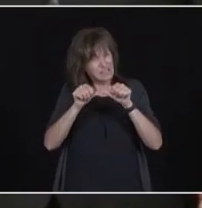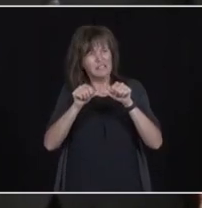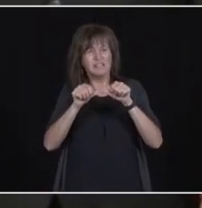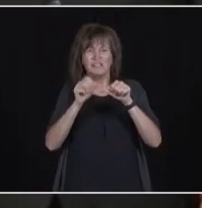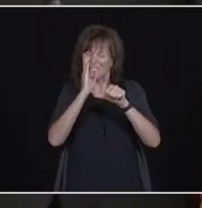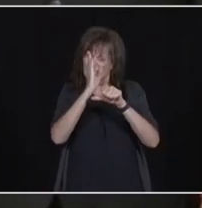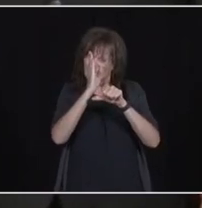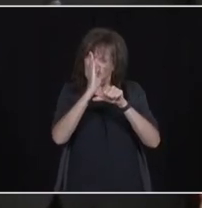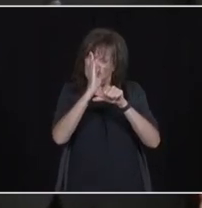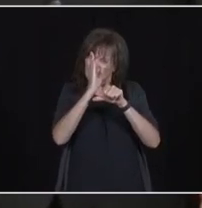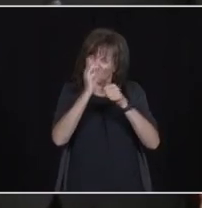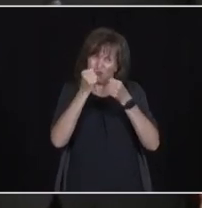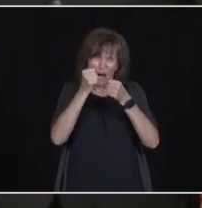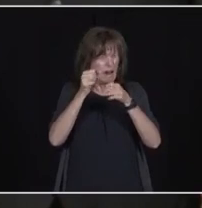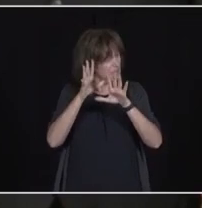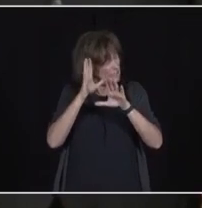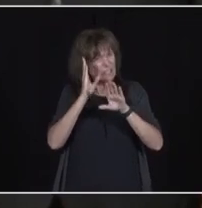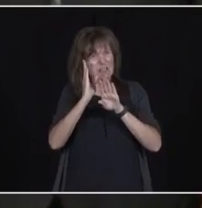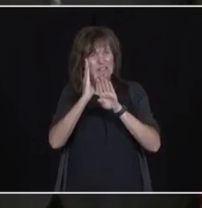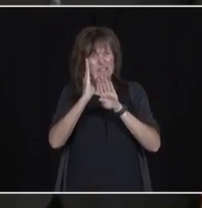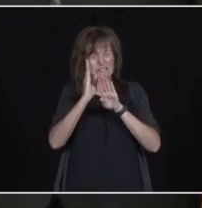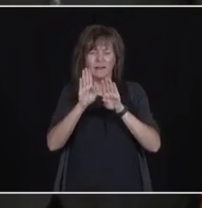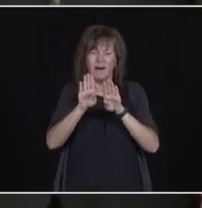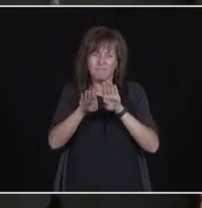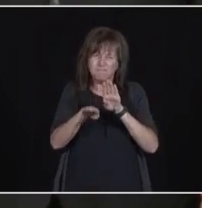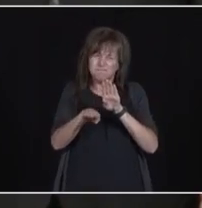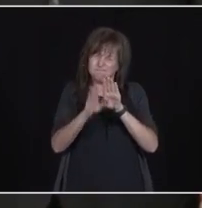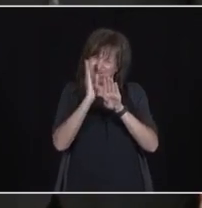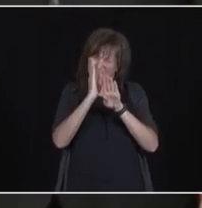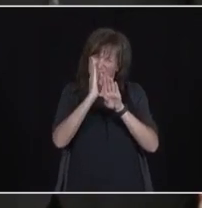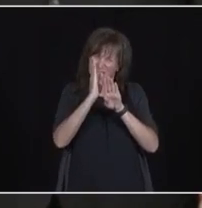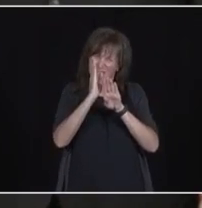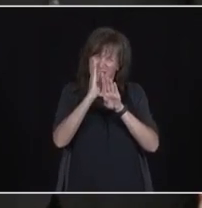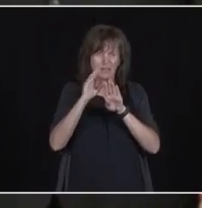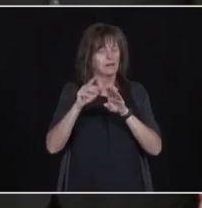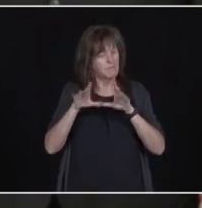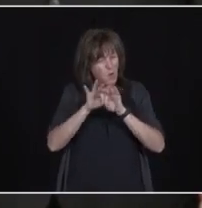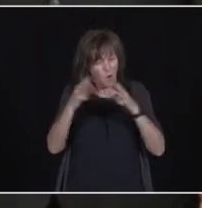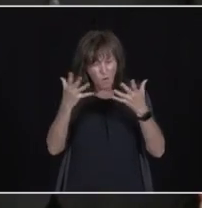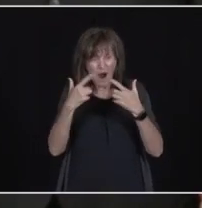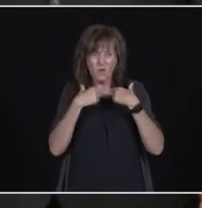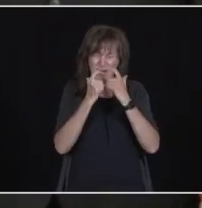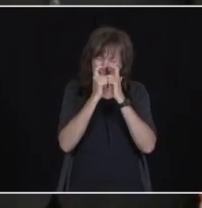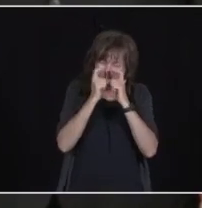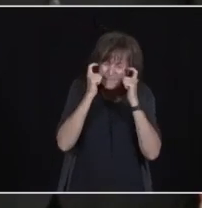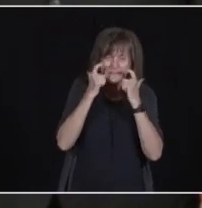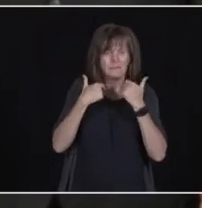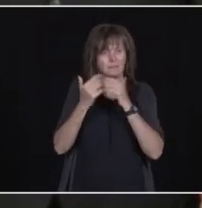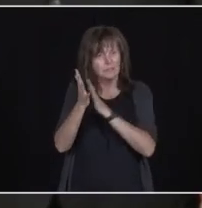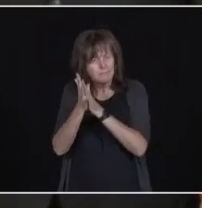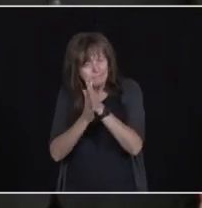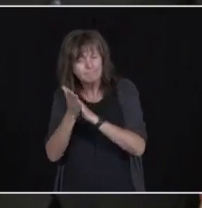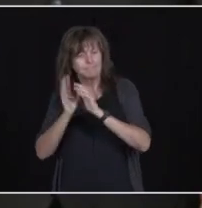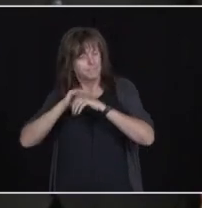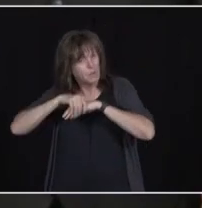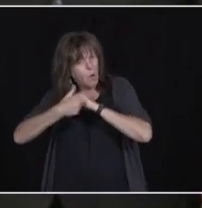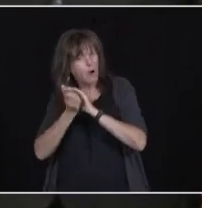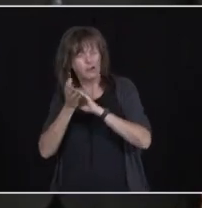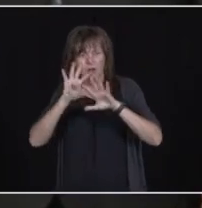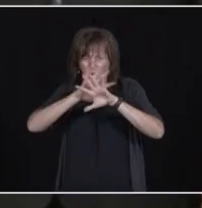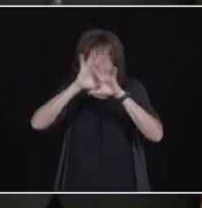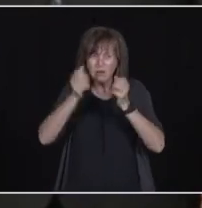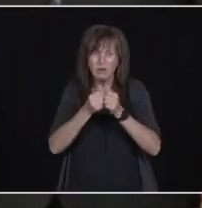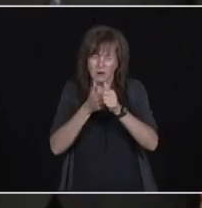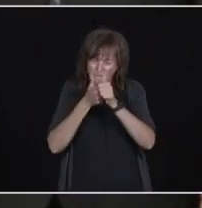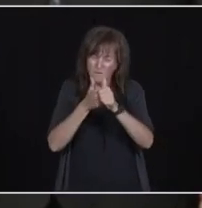need to wear face coverings where we're not able to do that. Frequent hand washing and all the other public health measures are more